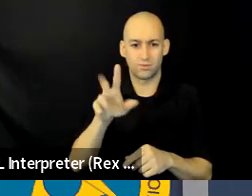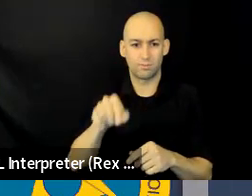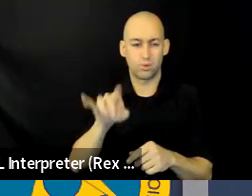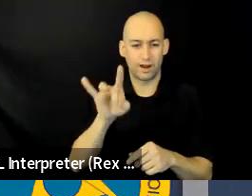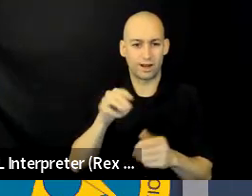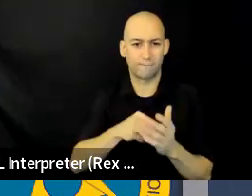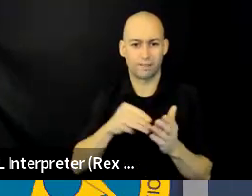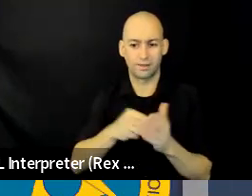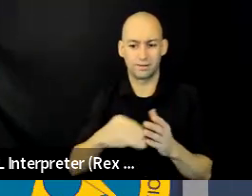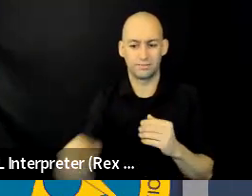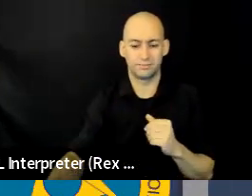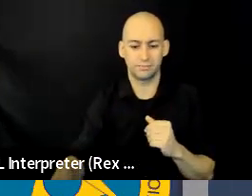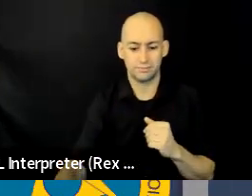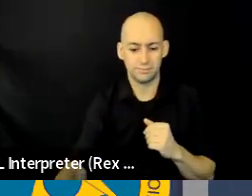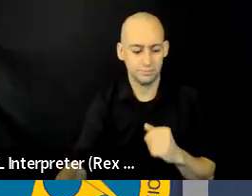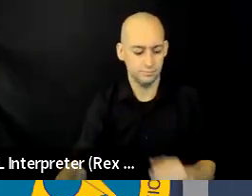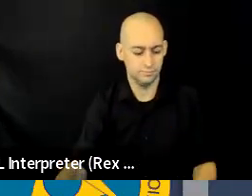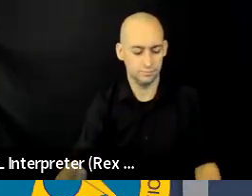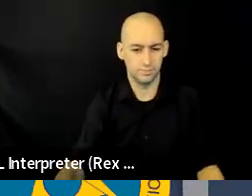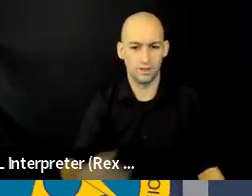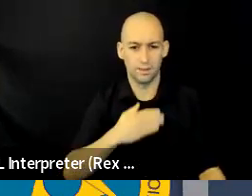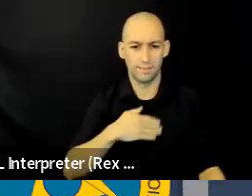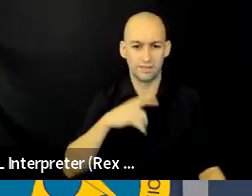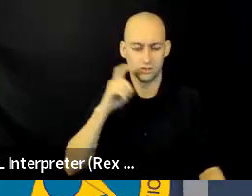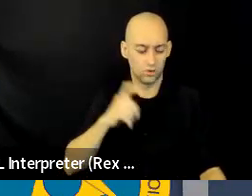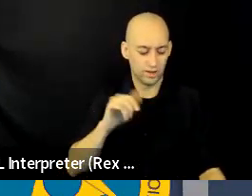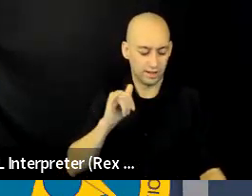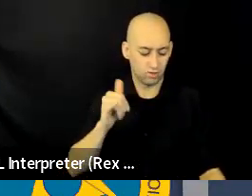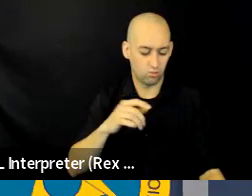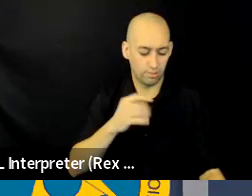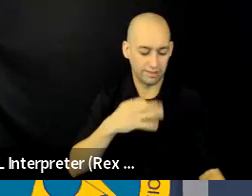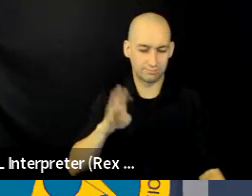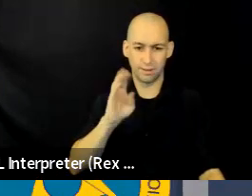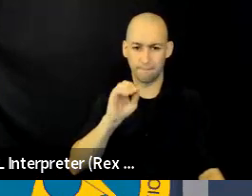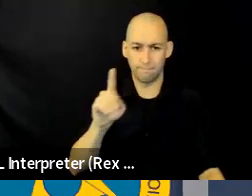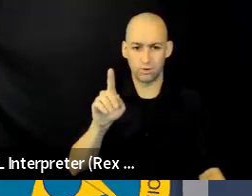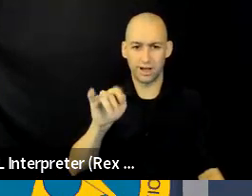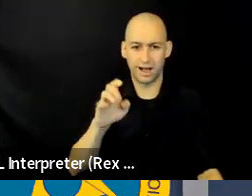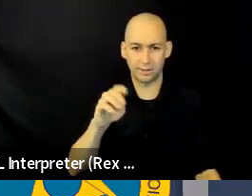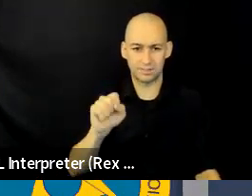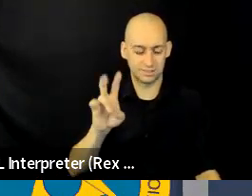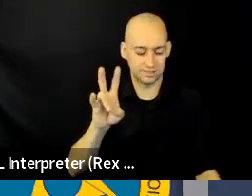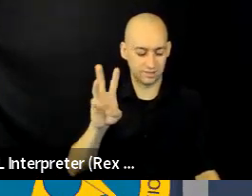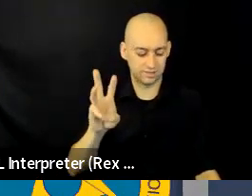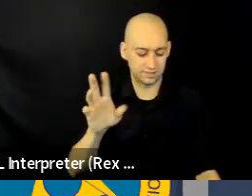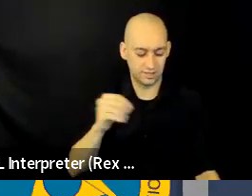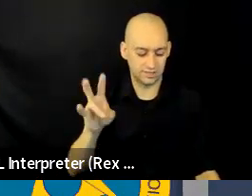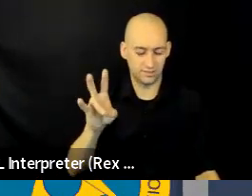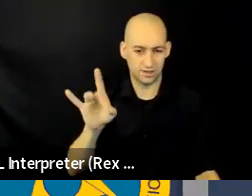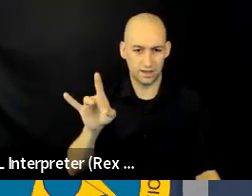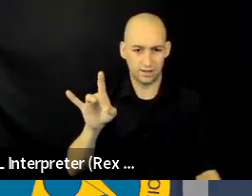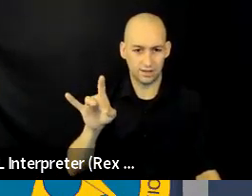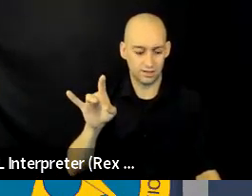million. Please note there are yellow replacement book items for tabs 66 and 78 as noted on the change